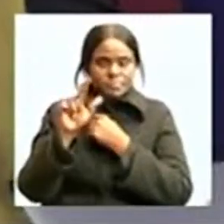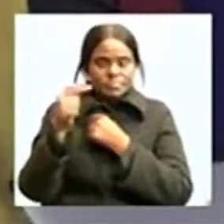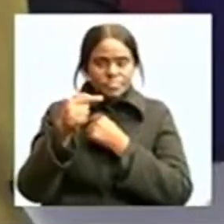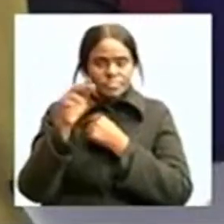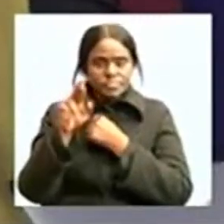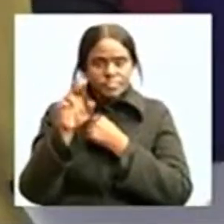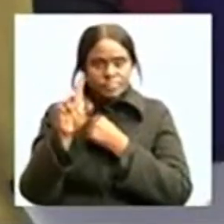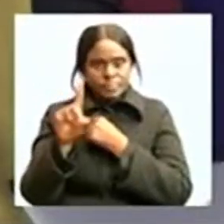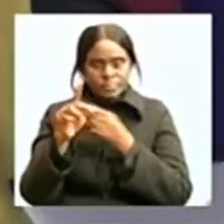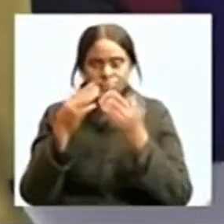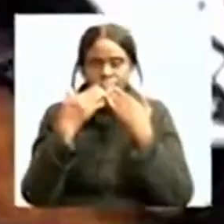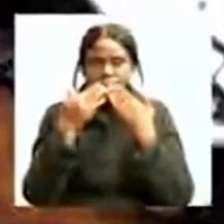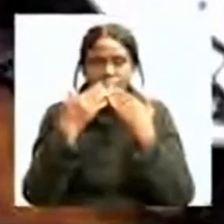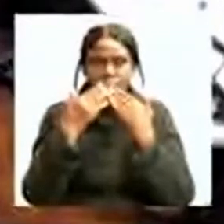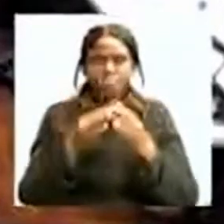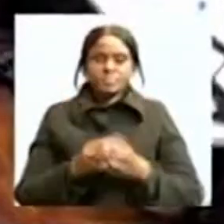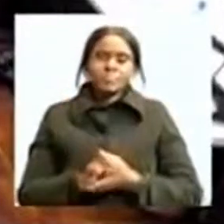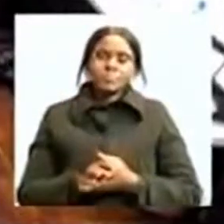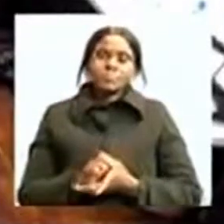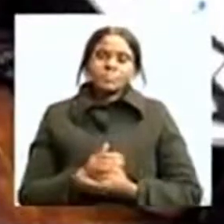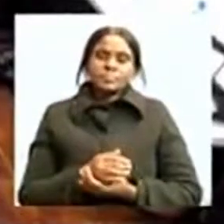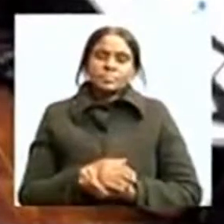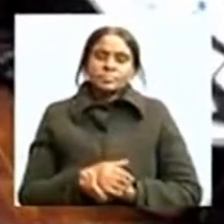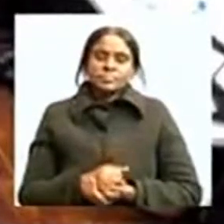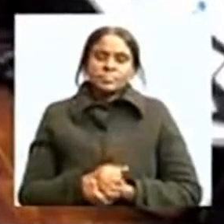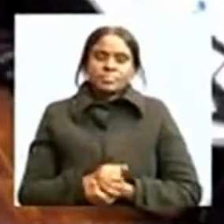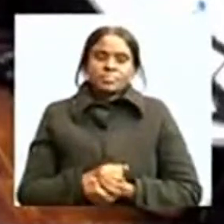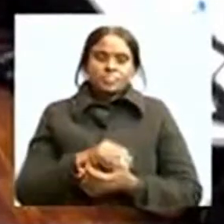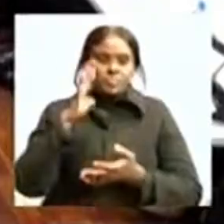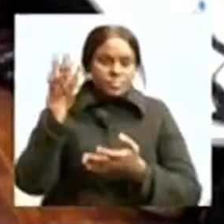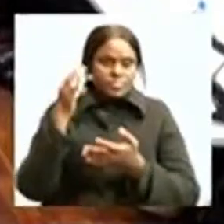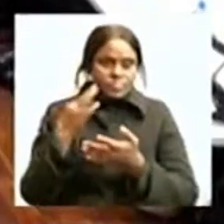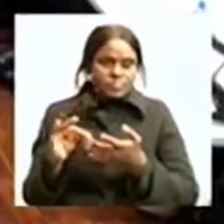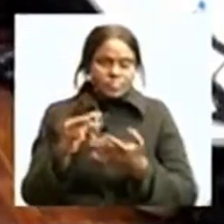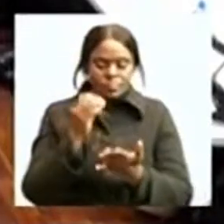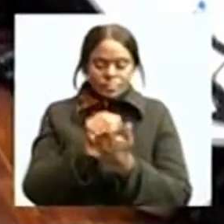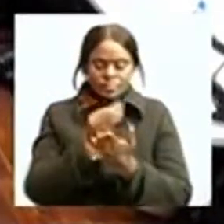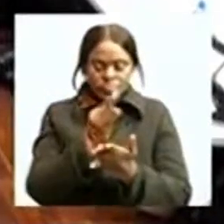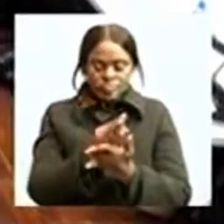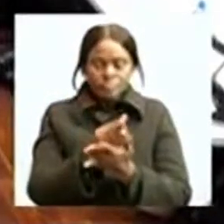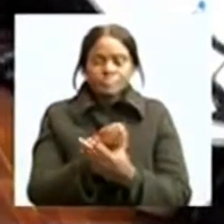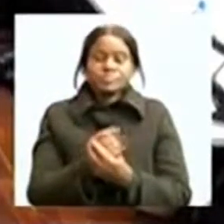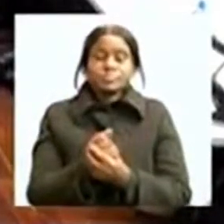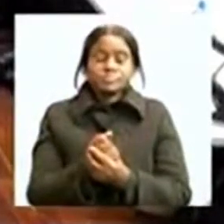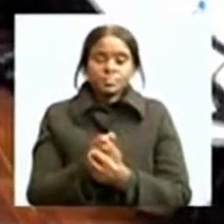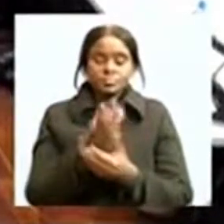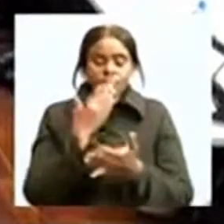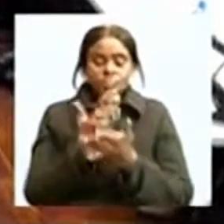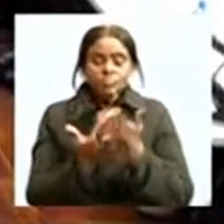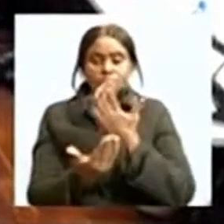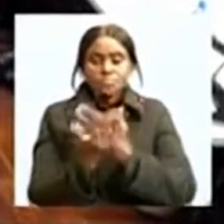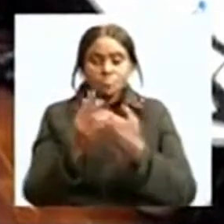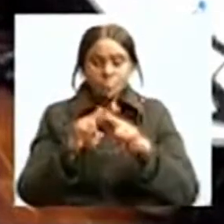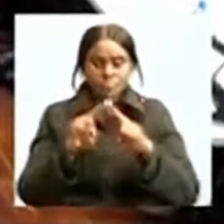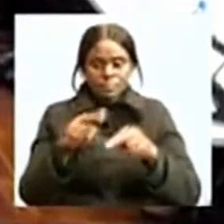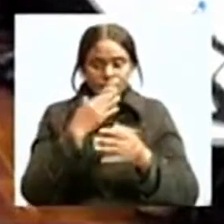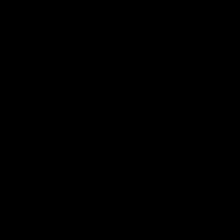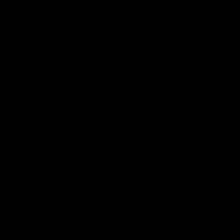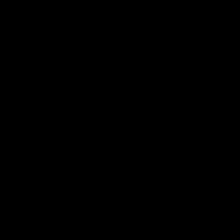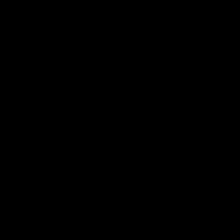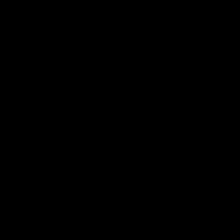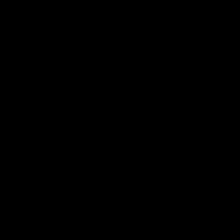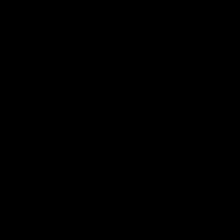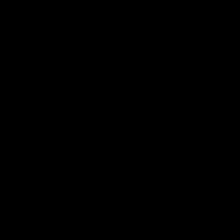Rural Development. Thank you. Thank you. Clerk's Office. Good morning, Chair. Good morning, honorable